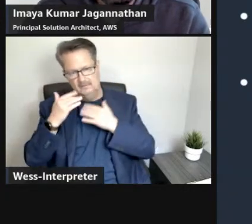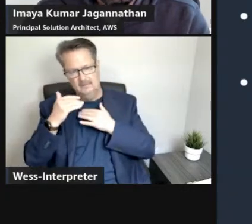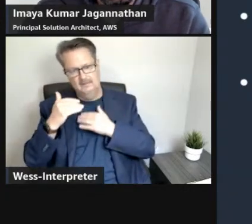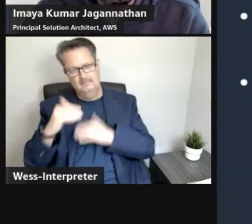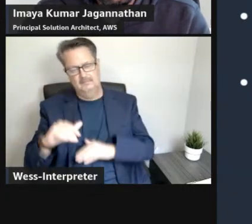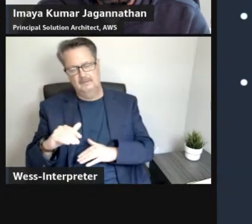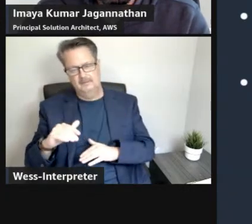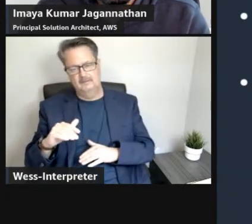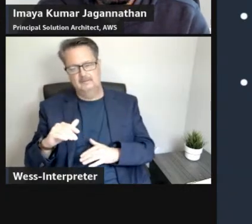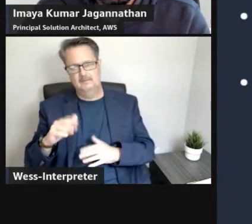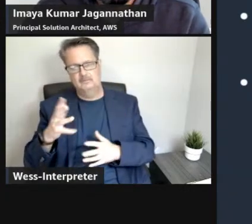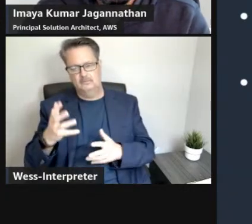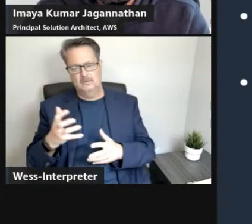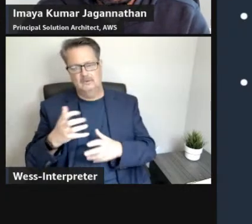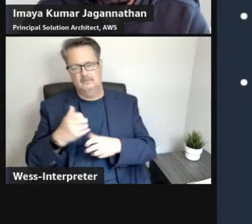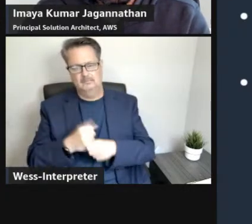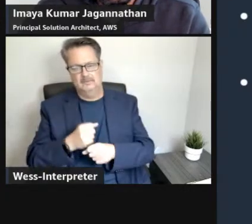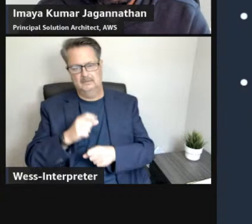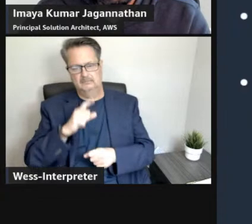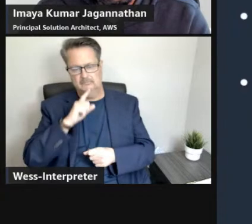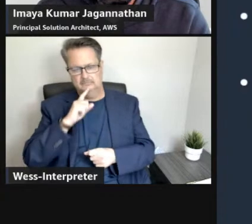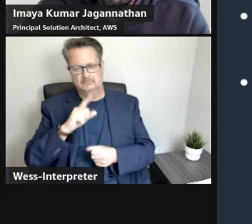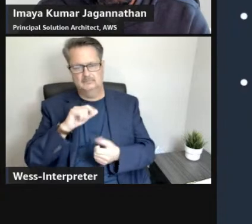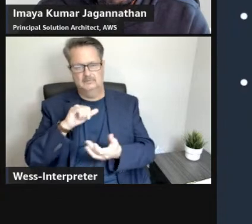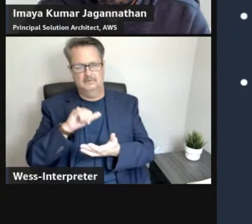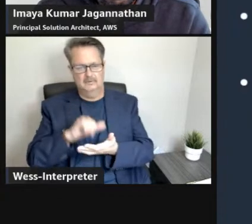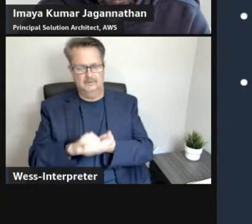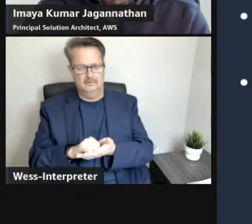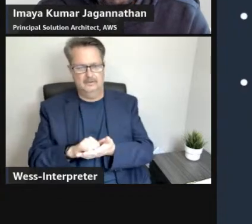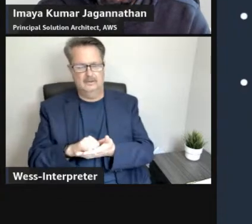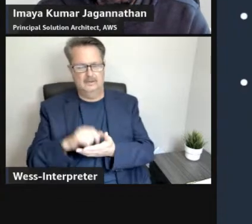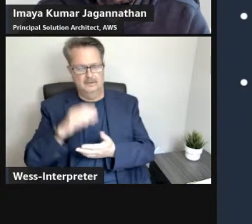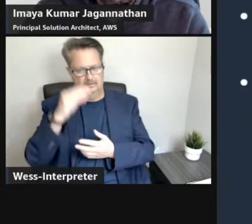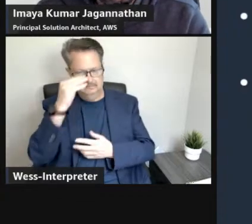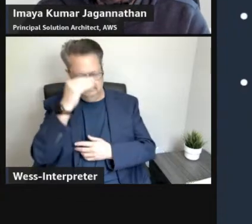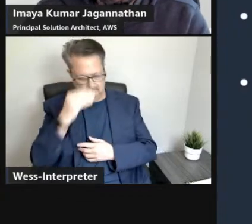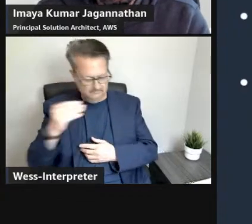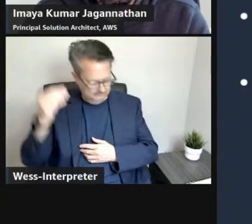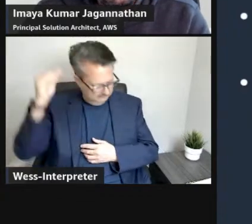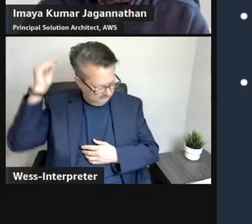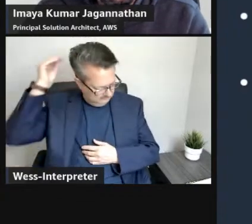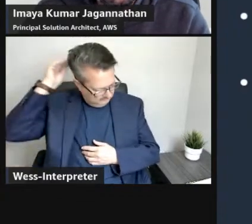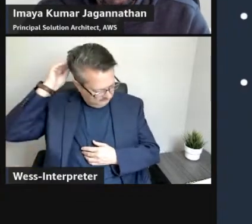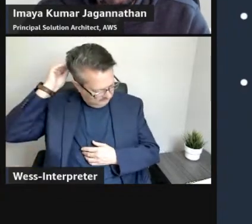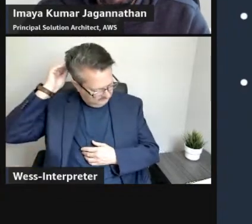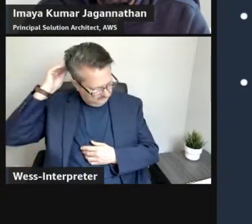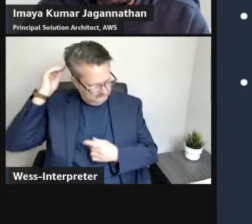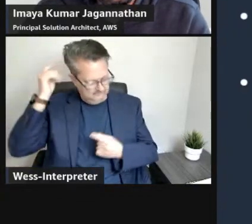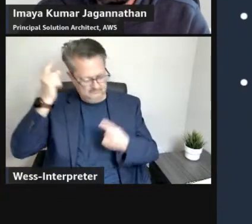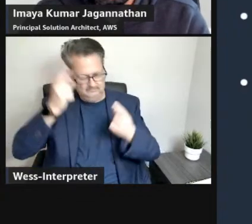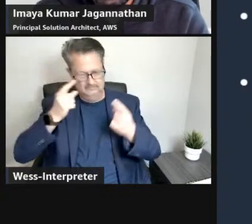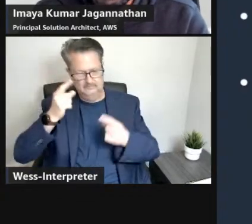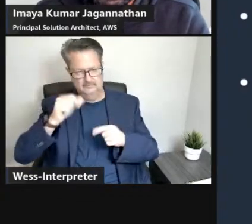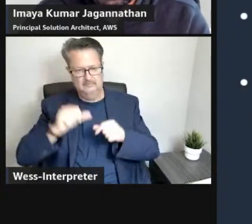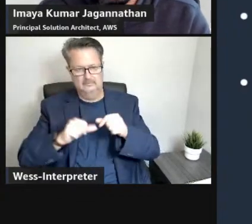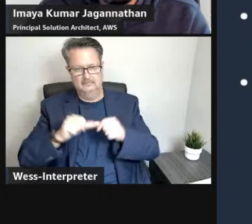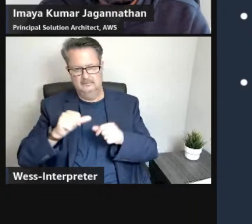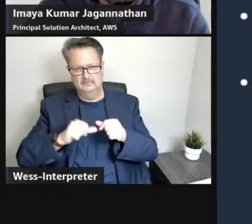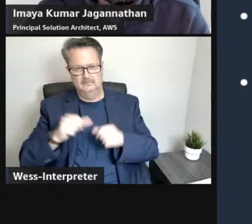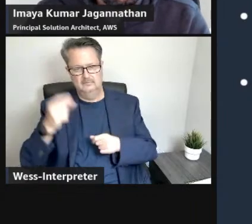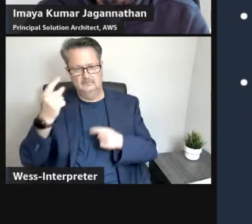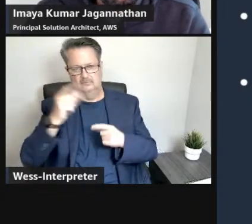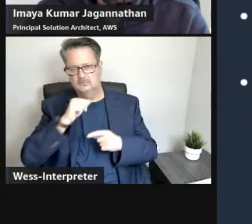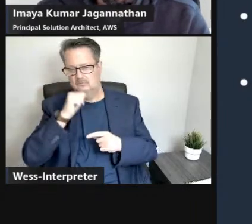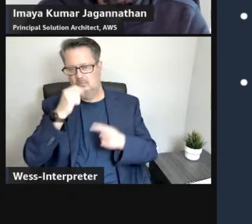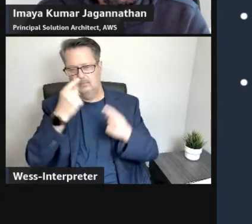to ensure that that is kept in mind when you're designing the architecture. So don't expect the data collector to scale infinitely and handle